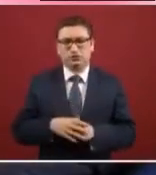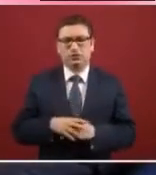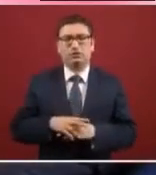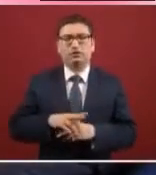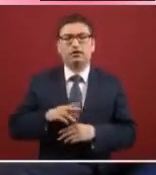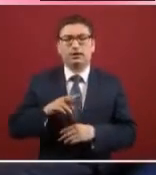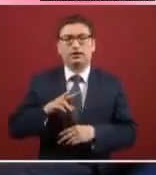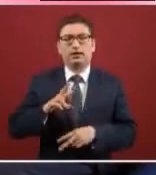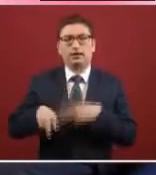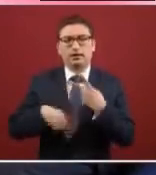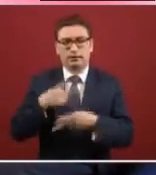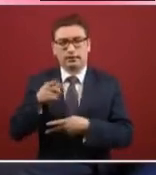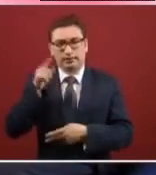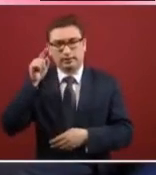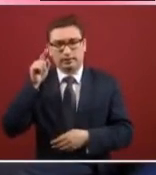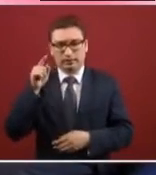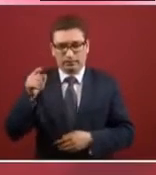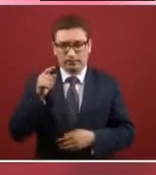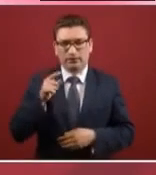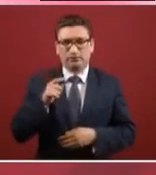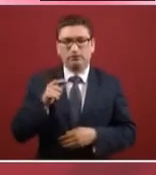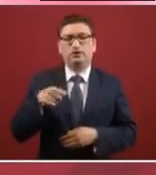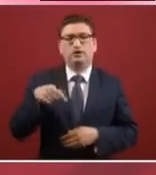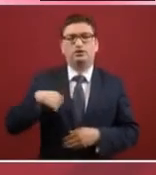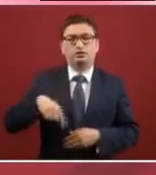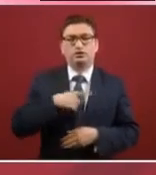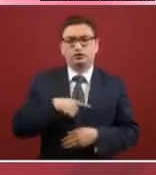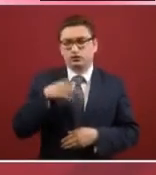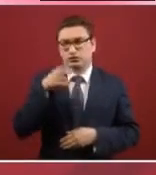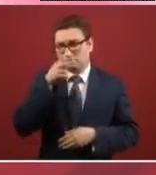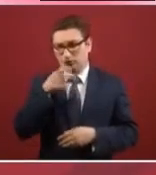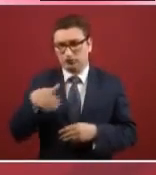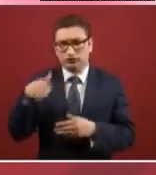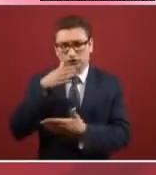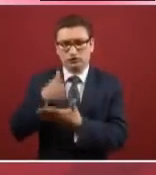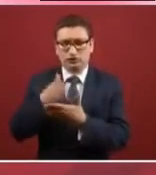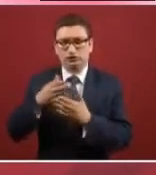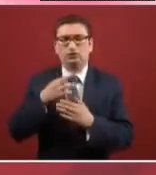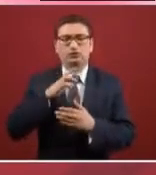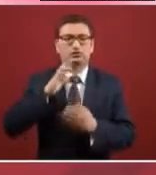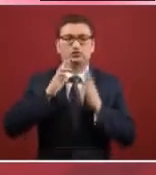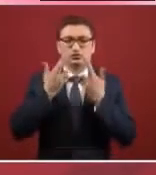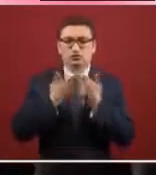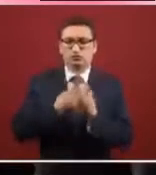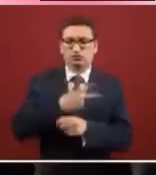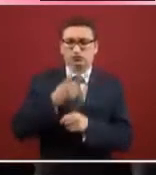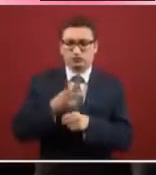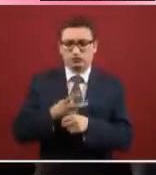reunión allá. And we'll be en making our second reunion in Hermosillo. I'll be with them. Este, ya para